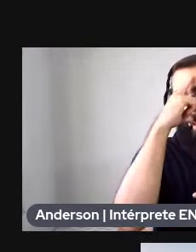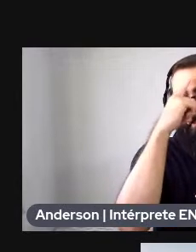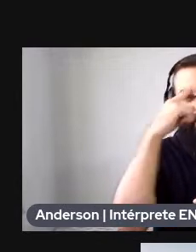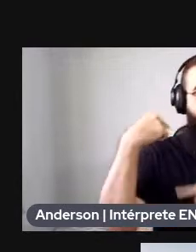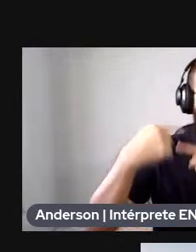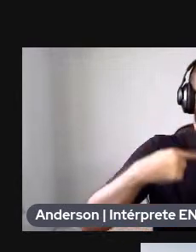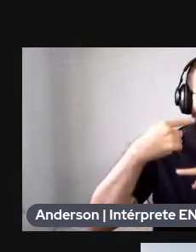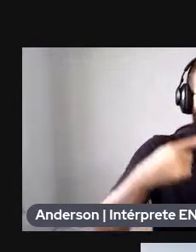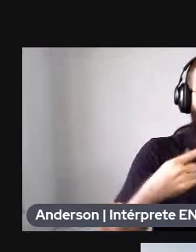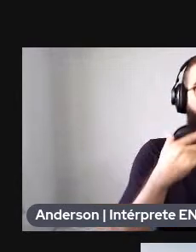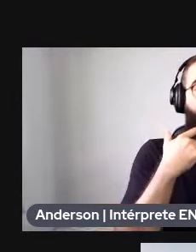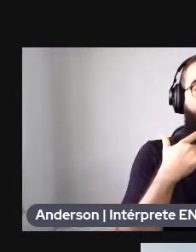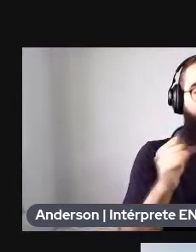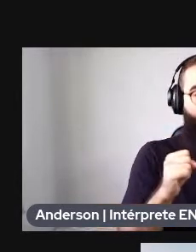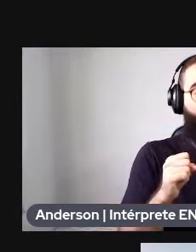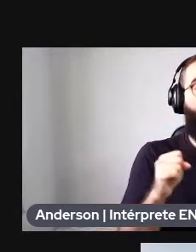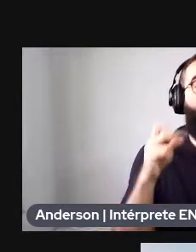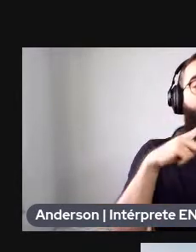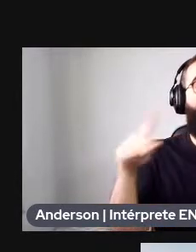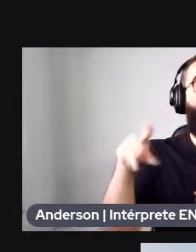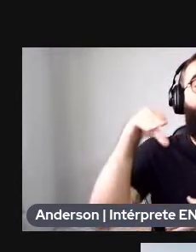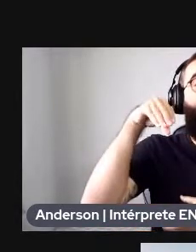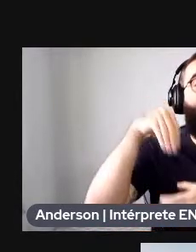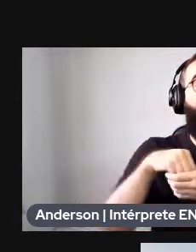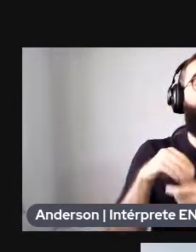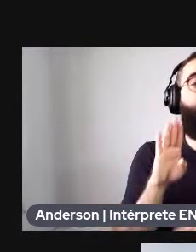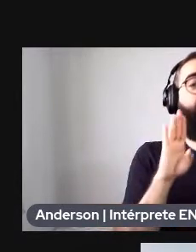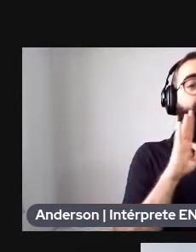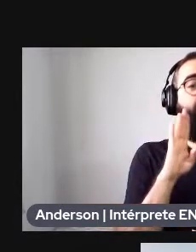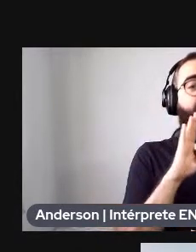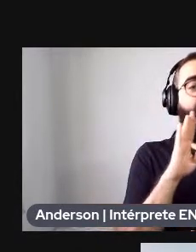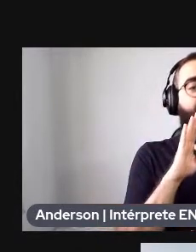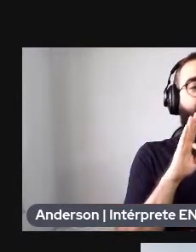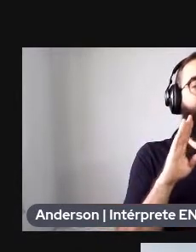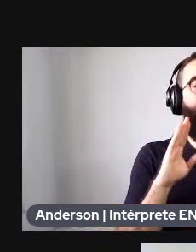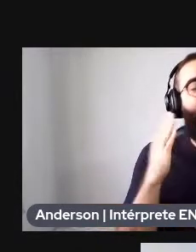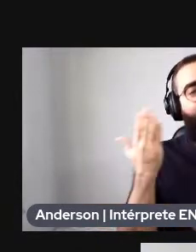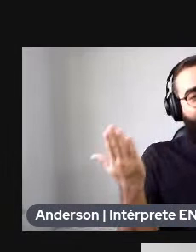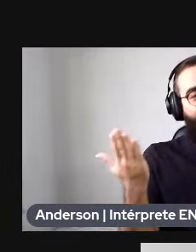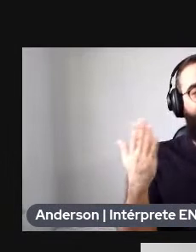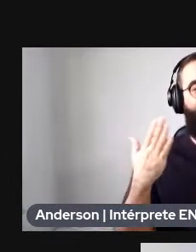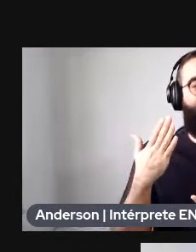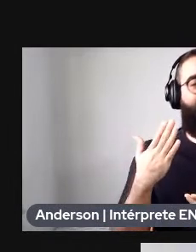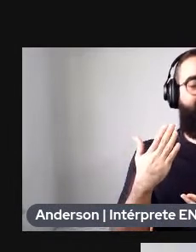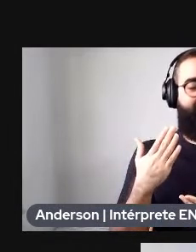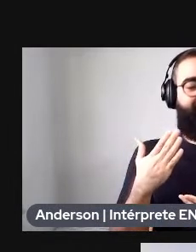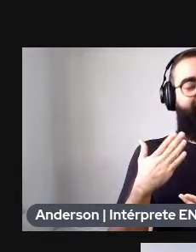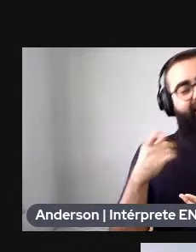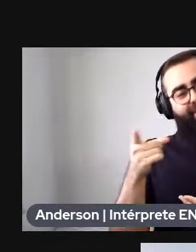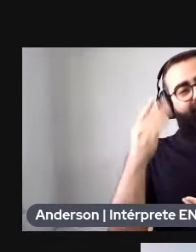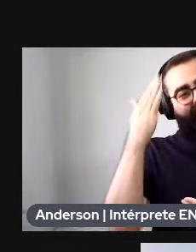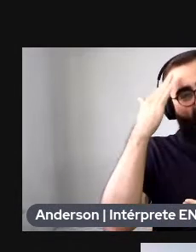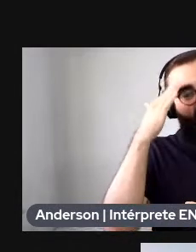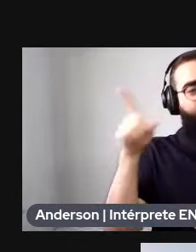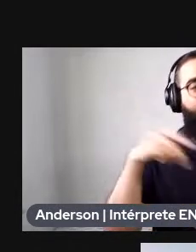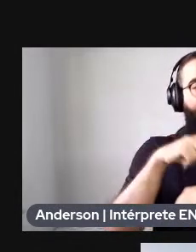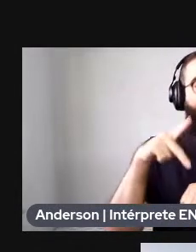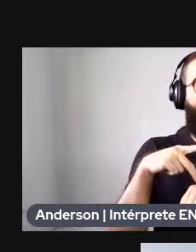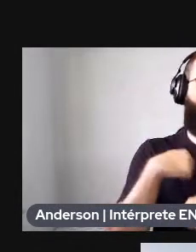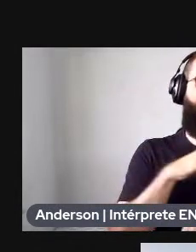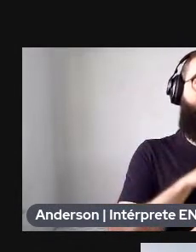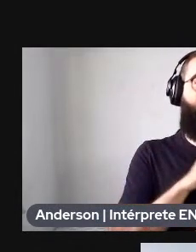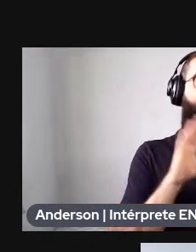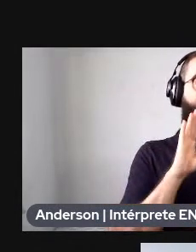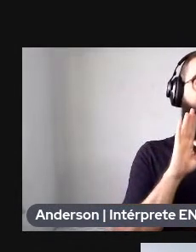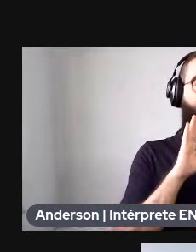Ghent University in, my dear, as you know, Belgium. She is a researcher in different